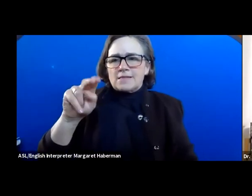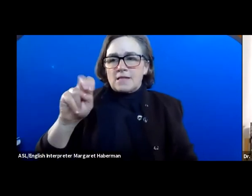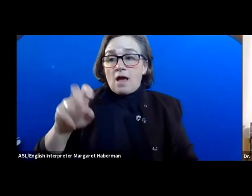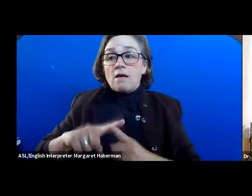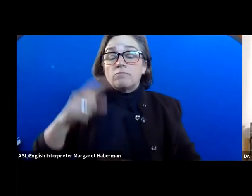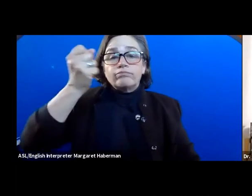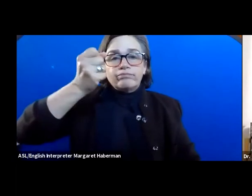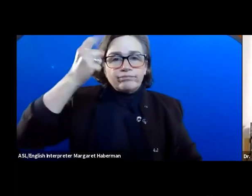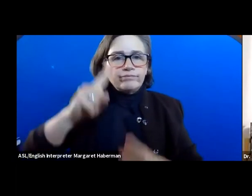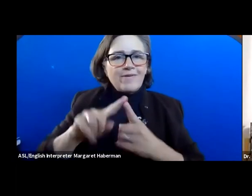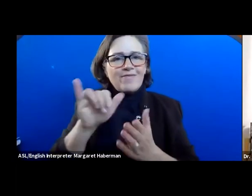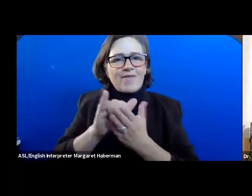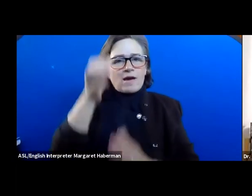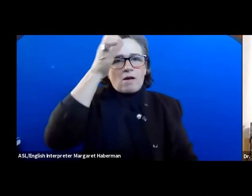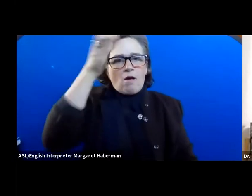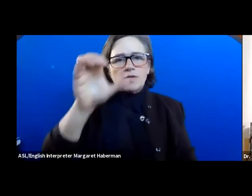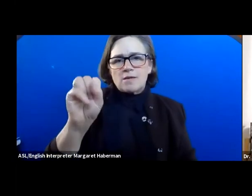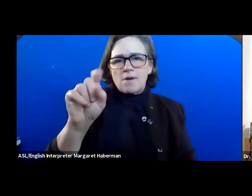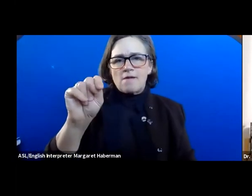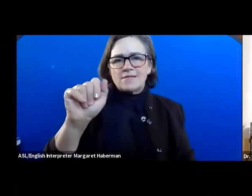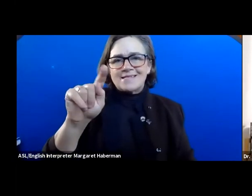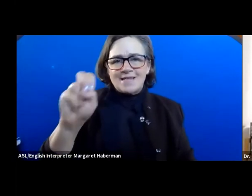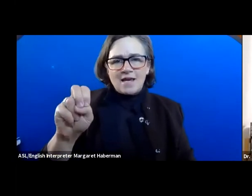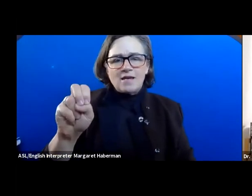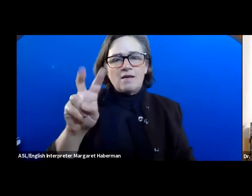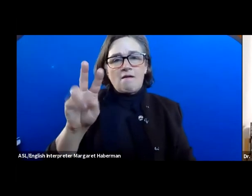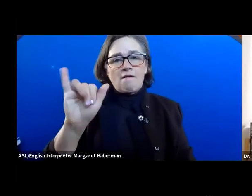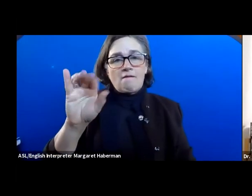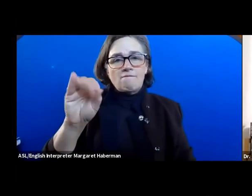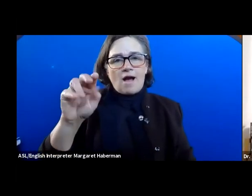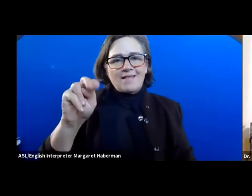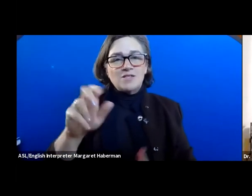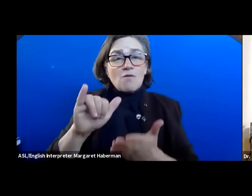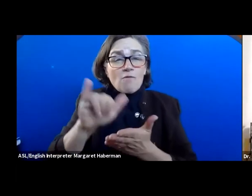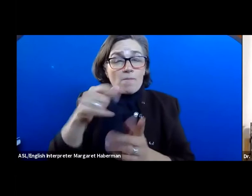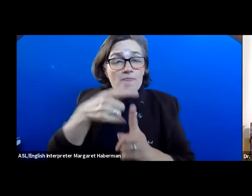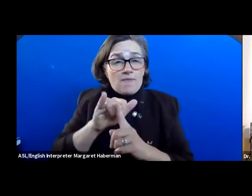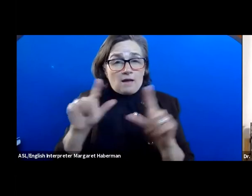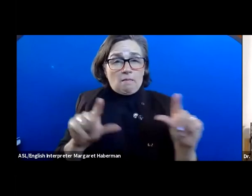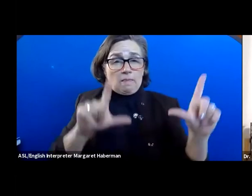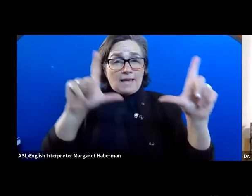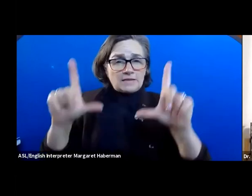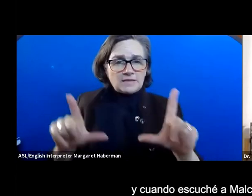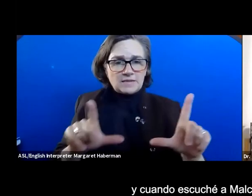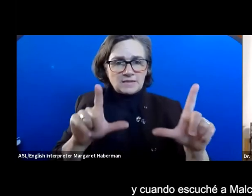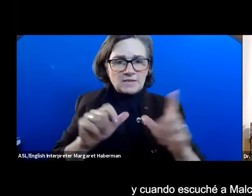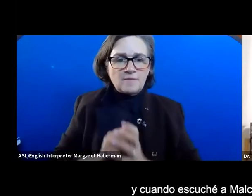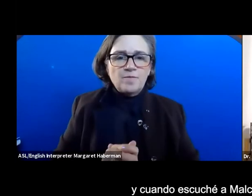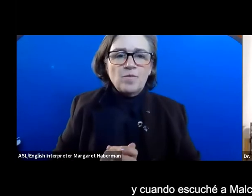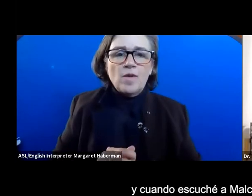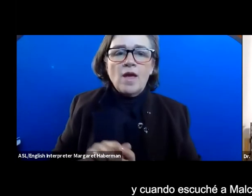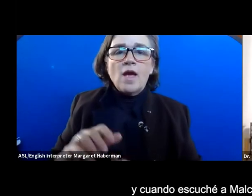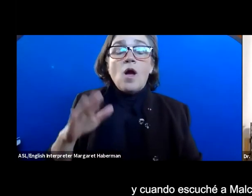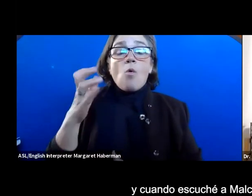through that lens. When I was introduced to Kwame Ture, and when I